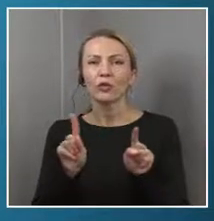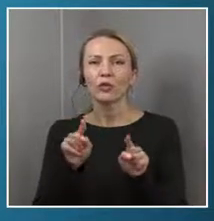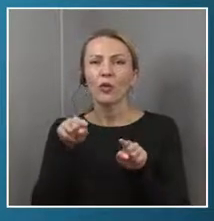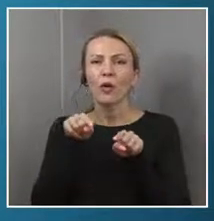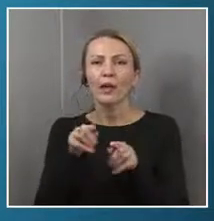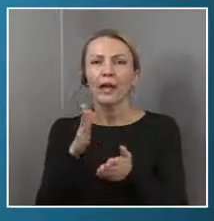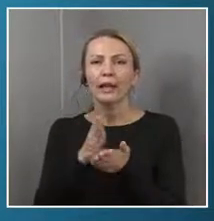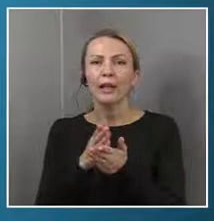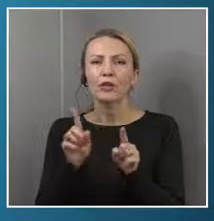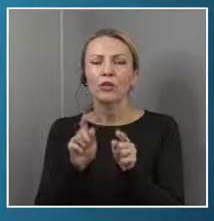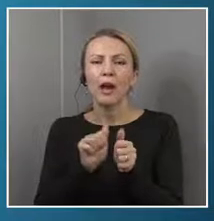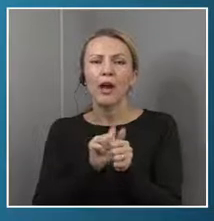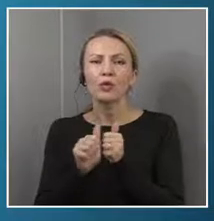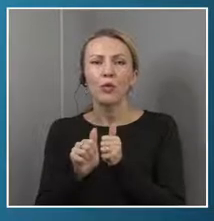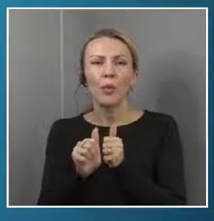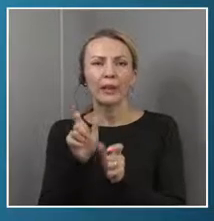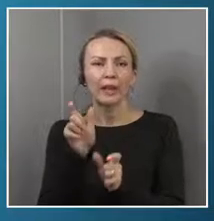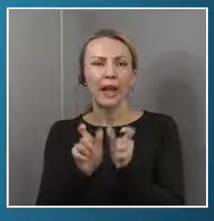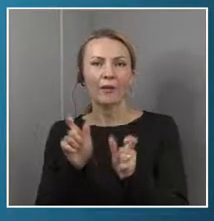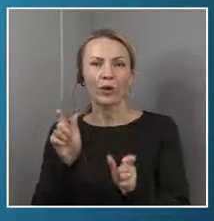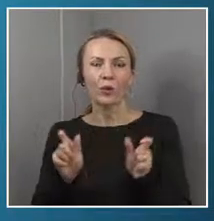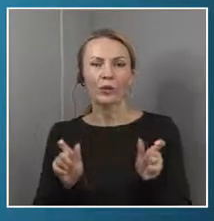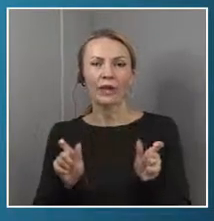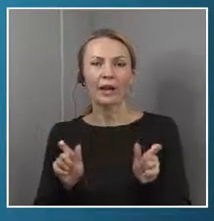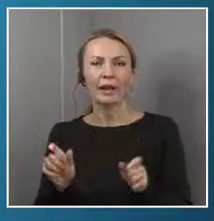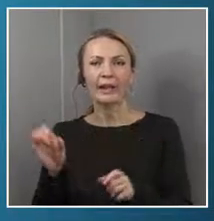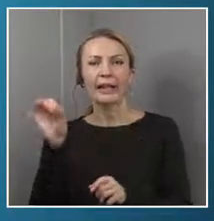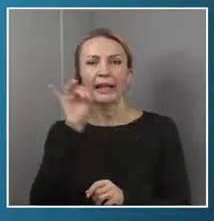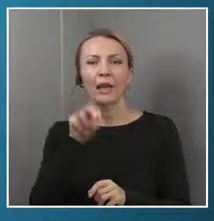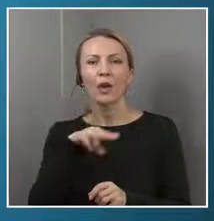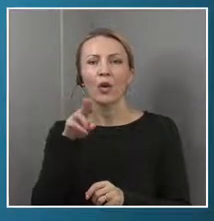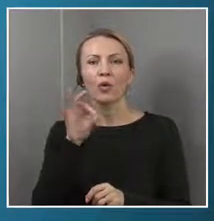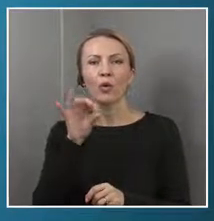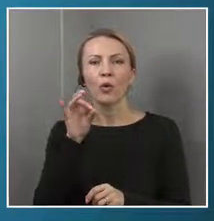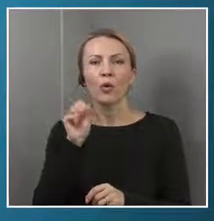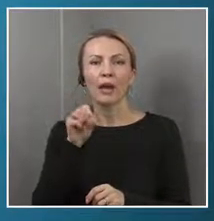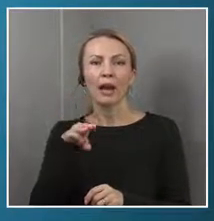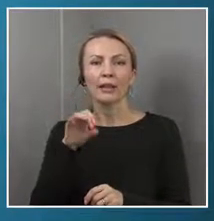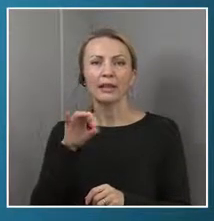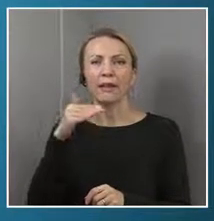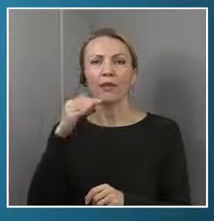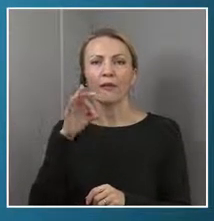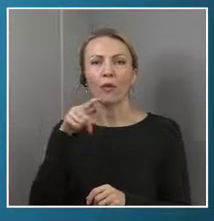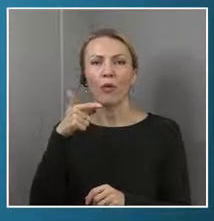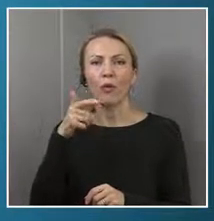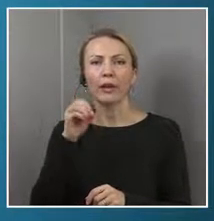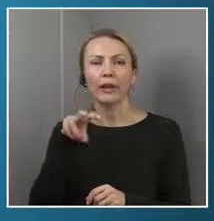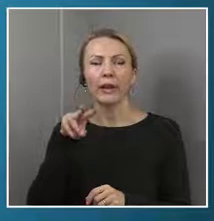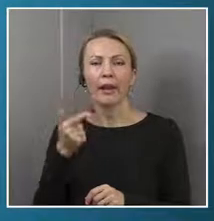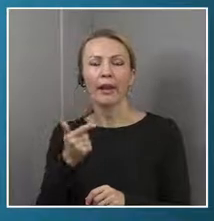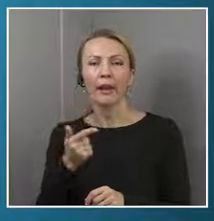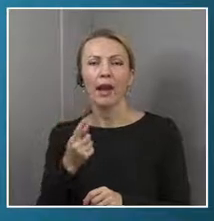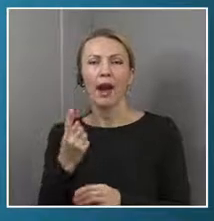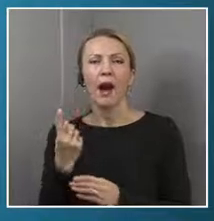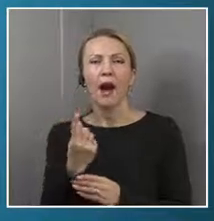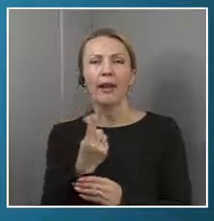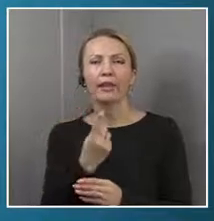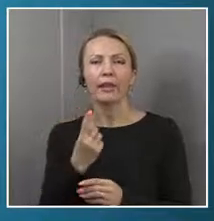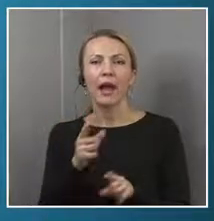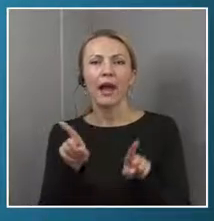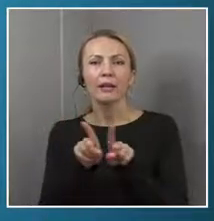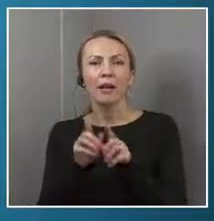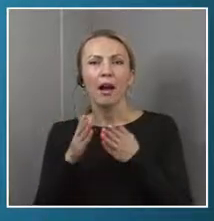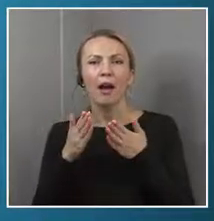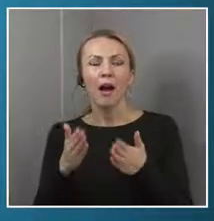and the librarian, are the beloved poster children of this. But millionaires who began collecting at a